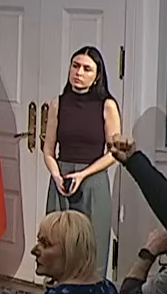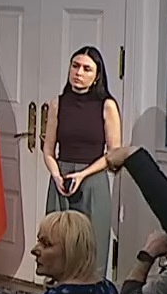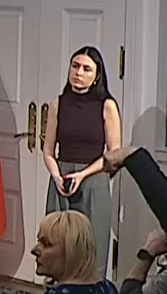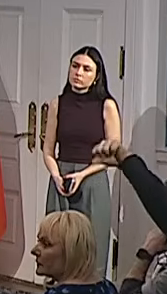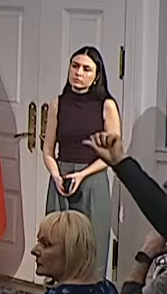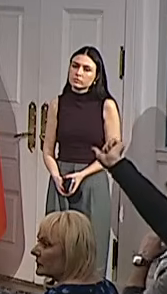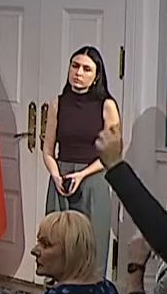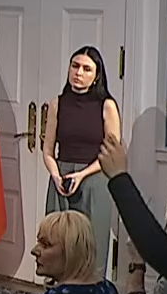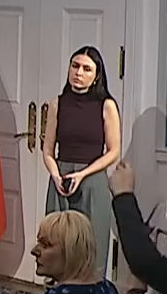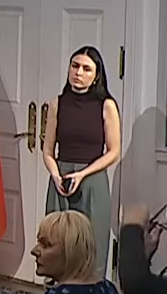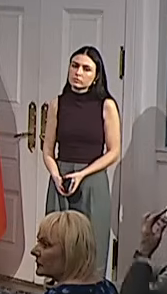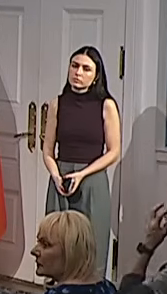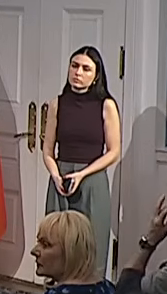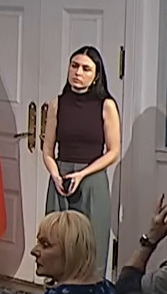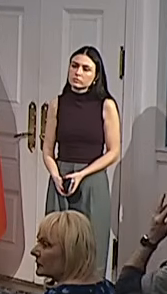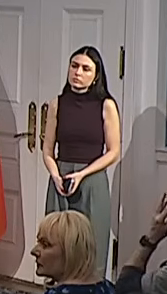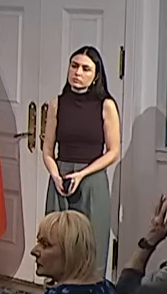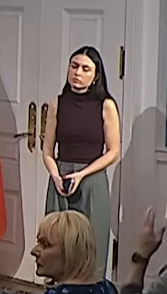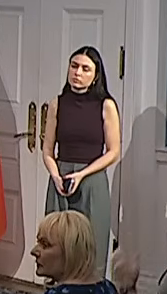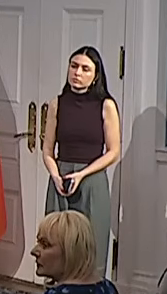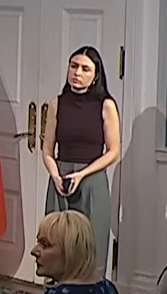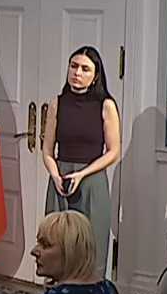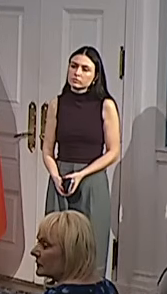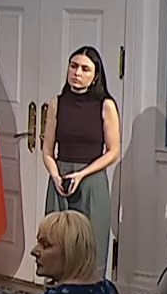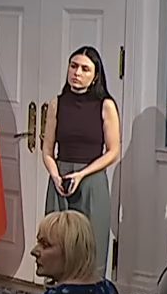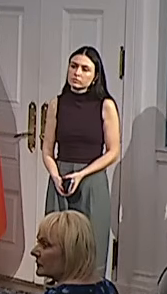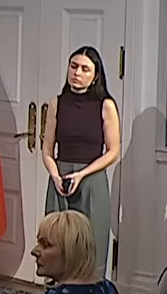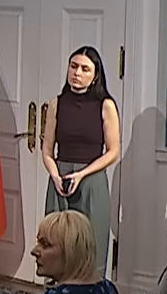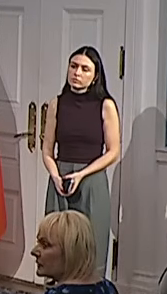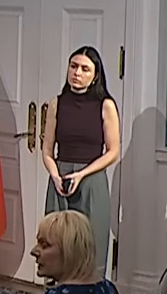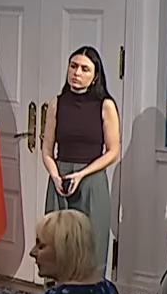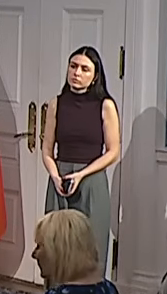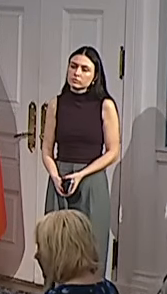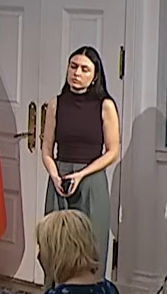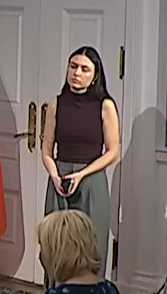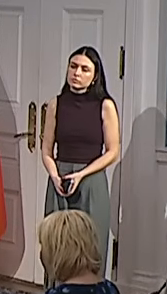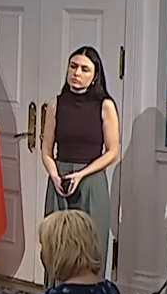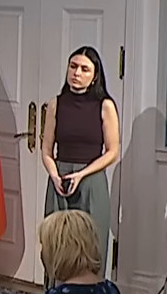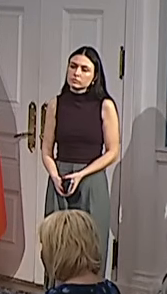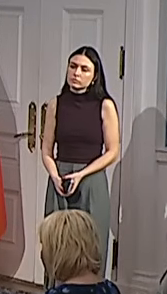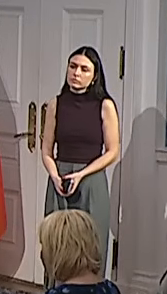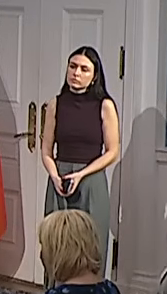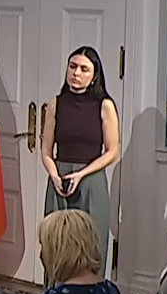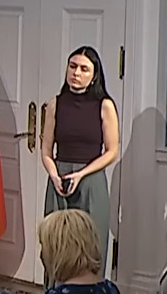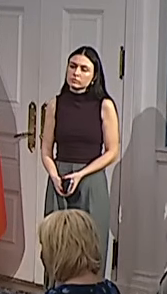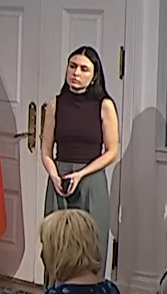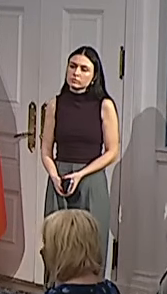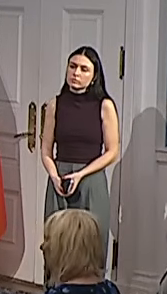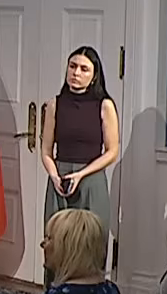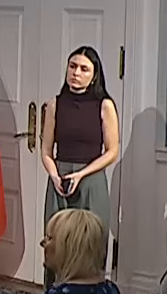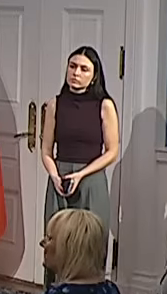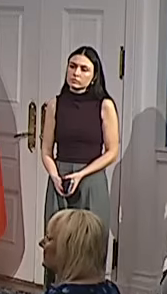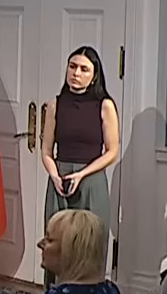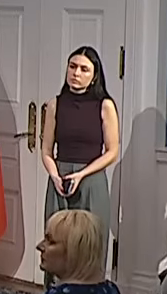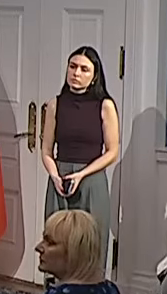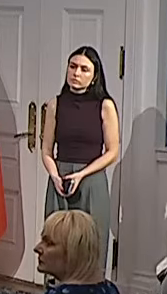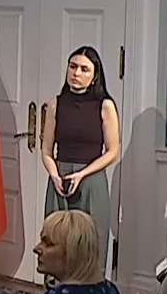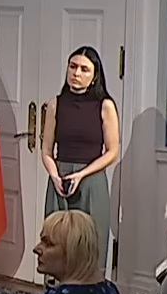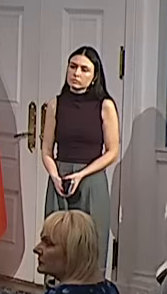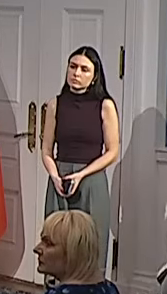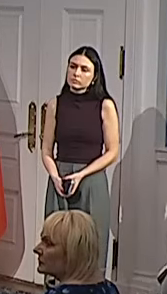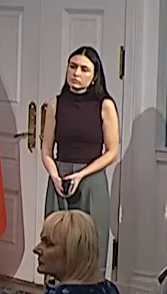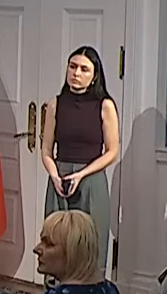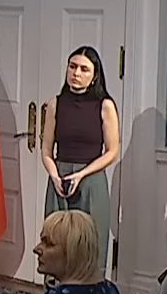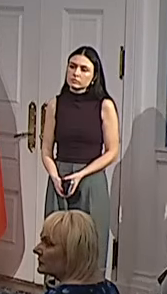a 13-year-old girl was injured. There was another shooting in the subway system the day prior. Have you spoke with Commissioner Tisch about